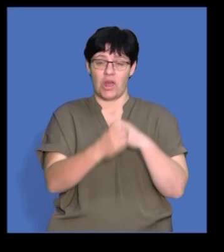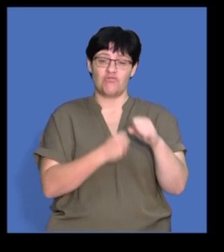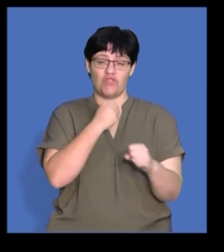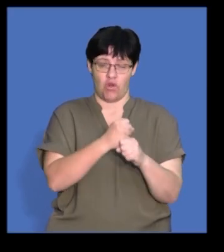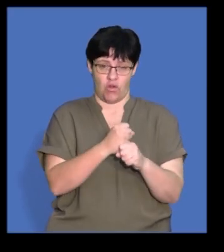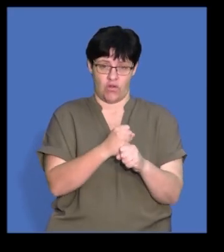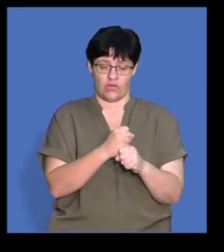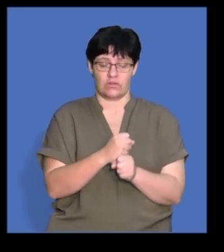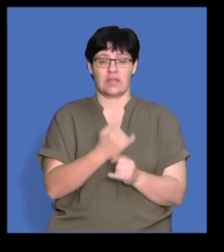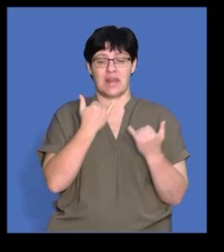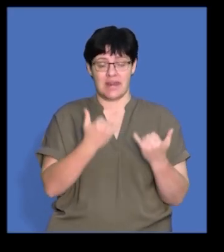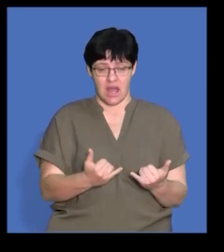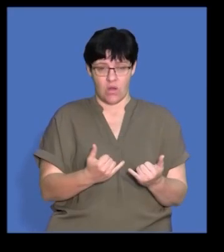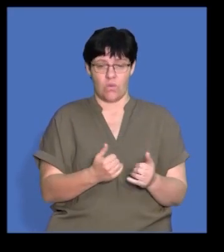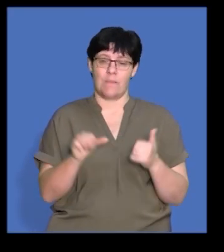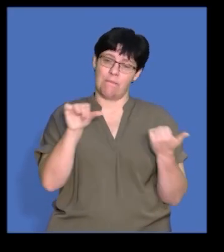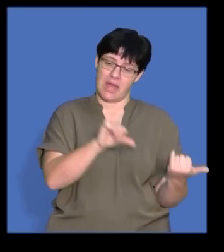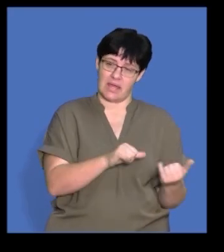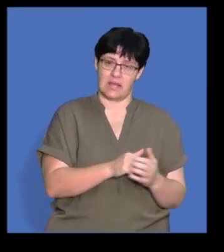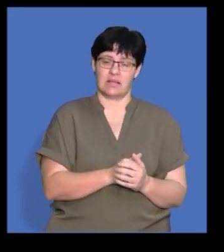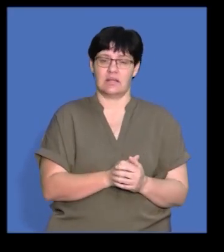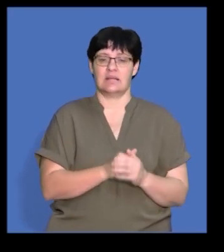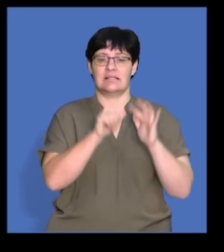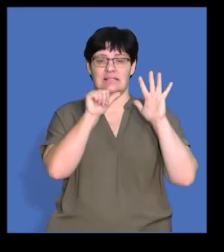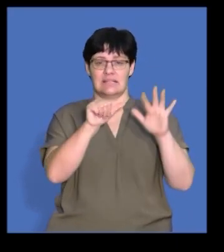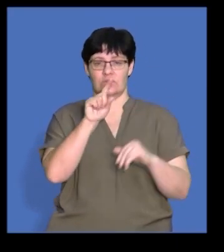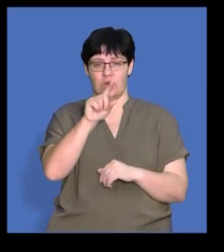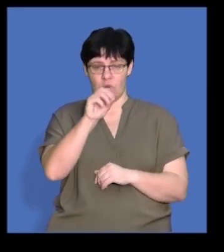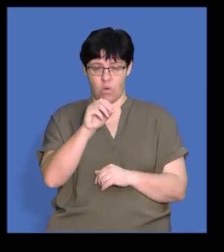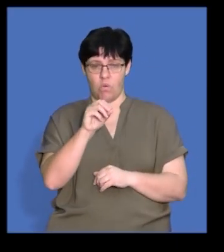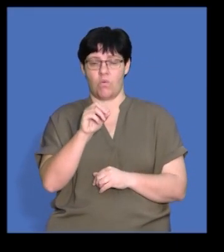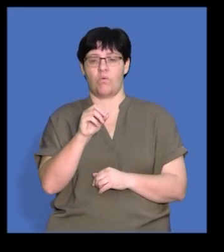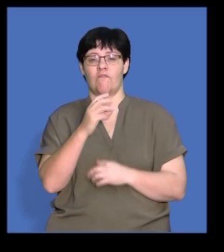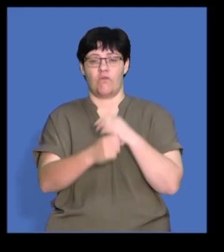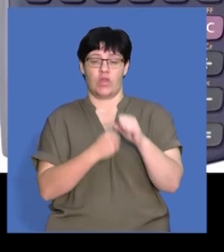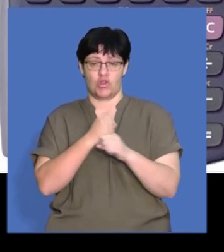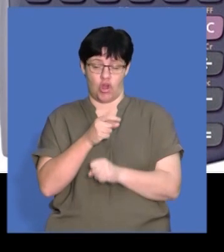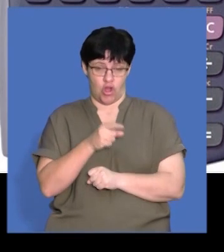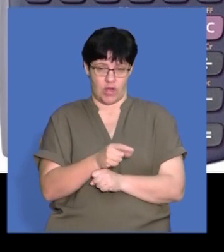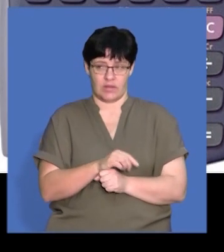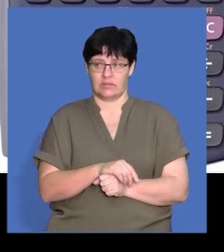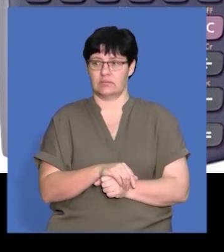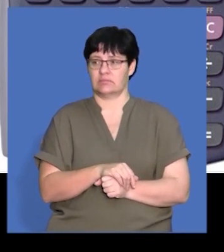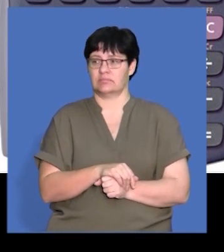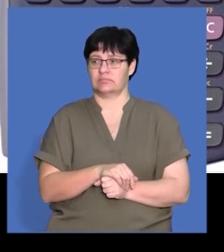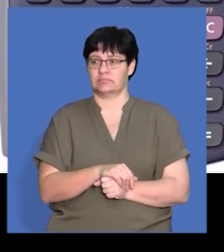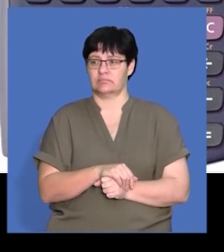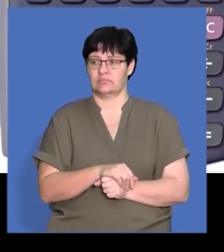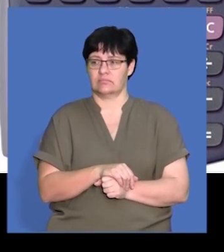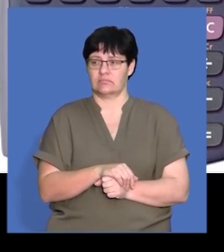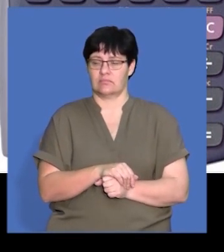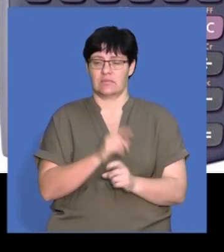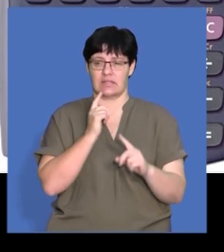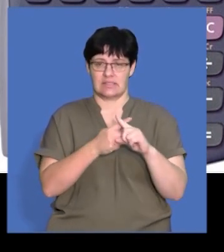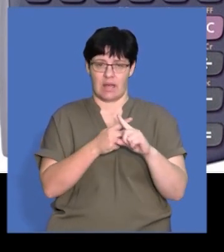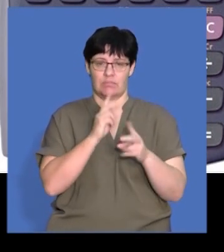year. So now we're going to go back and we're going to do this calculation for the year. Let's get our calculator out again. So that was per month.